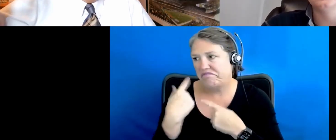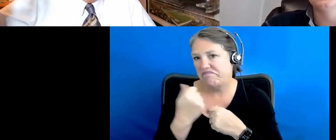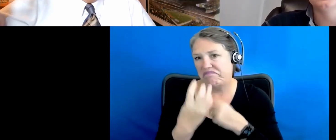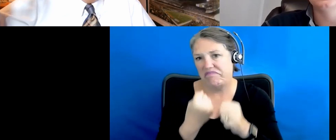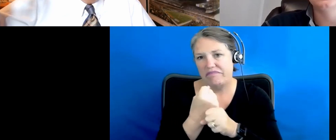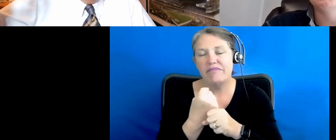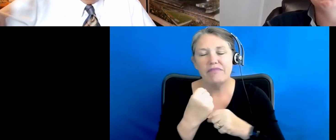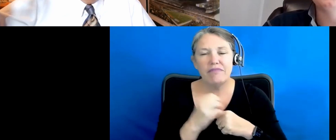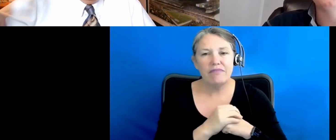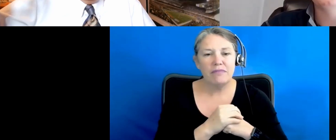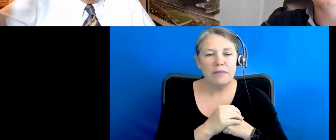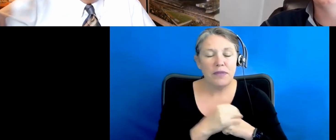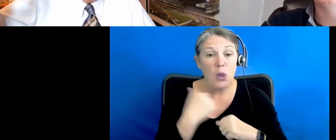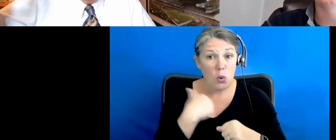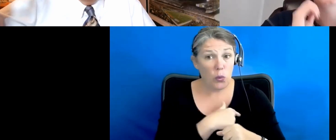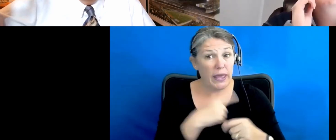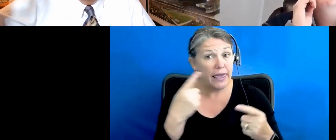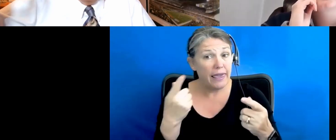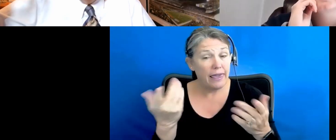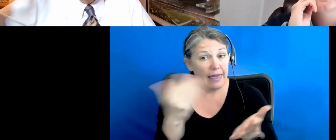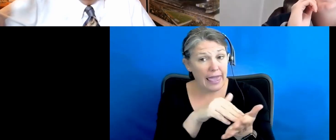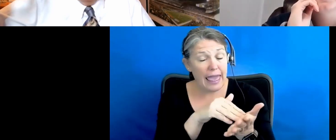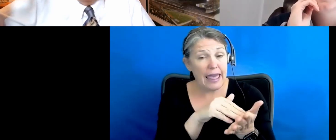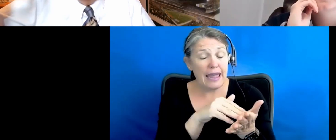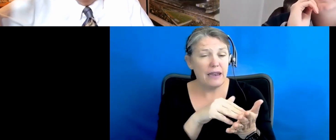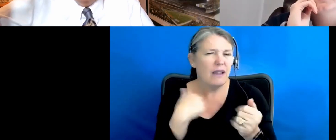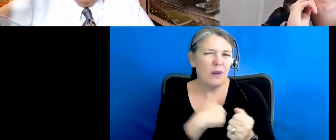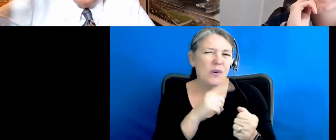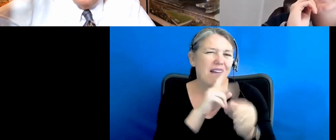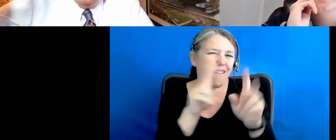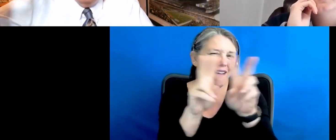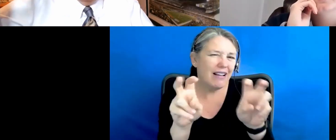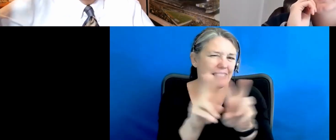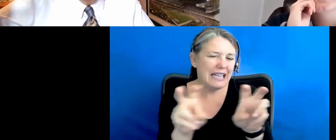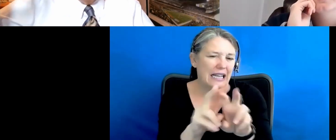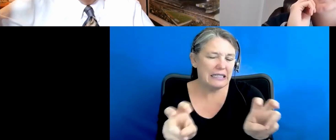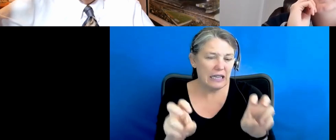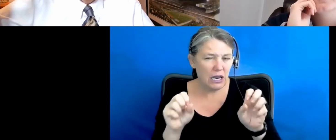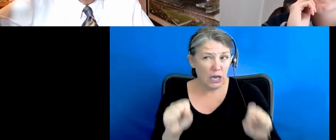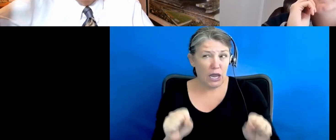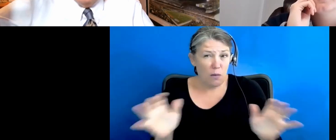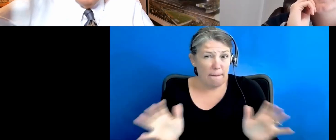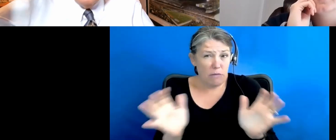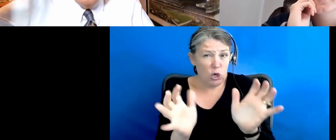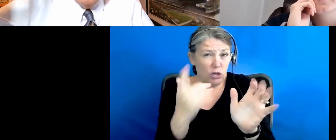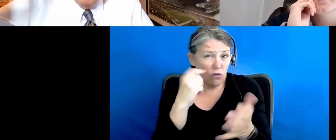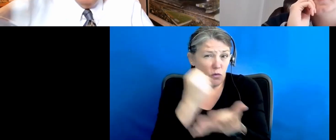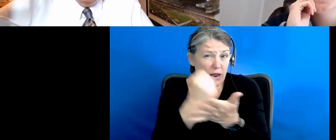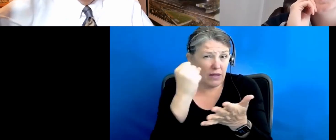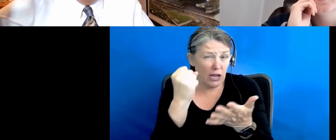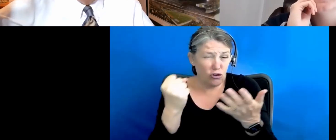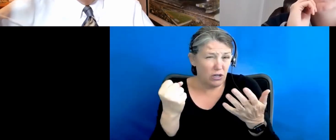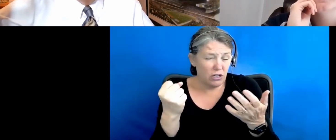years, we again we're assessing whether we could push for ratification, trying to get a sense